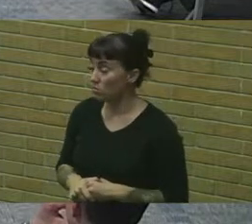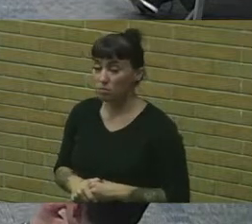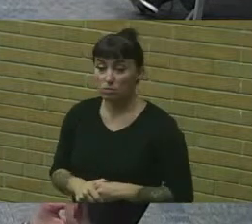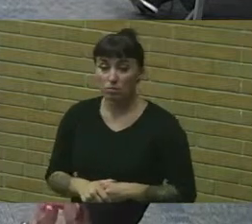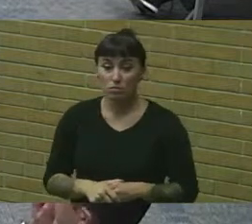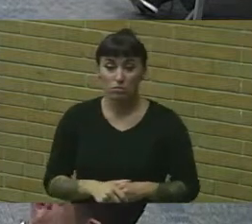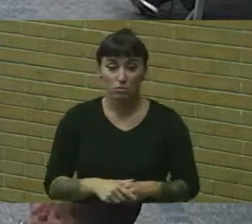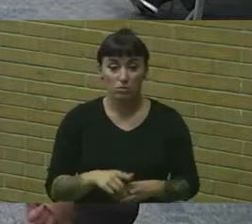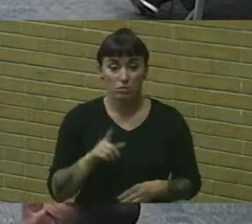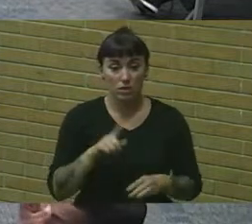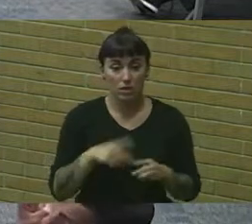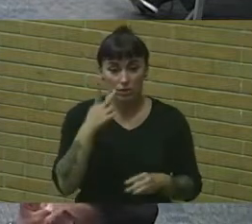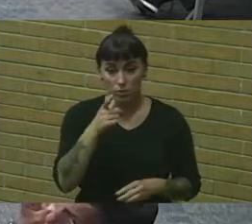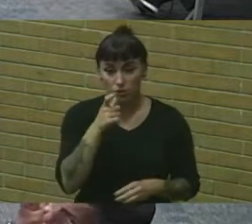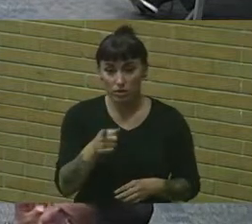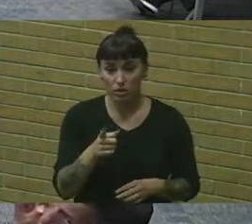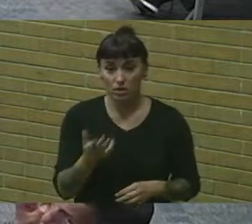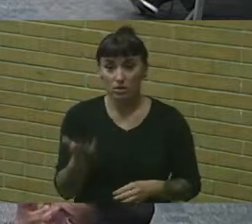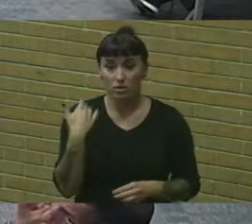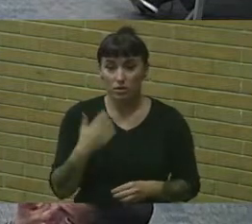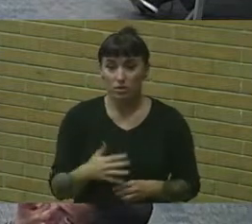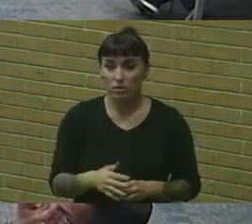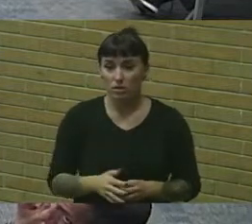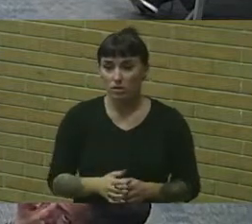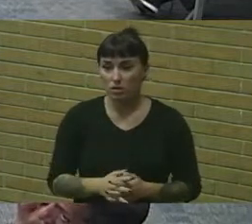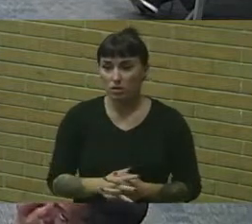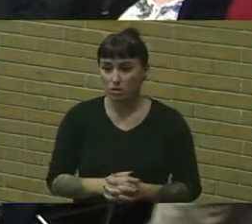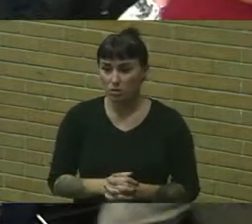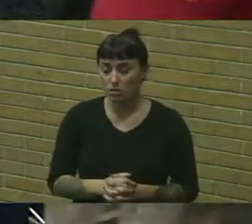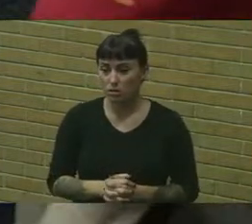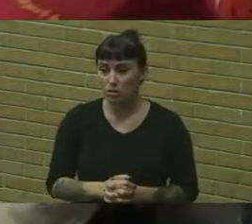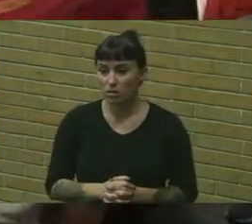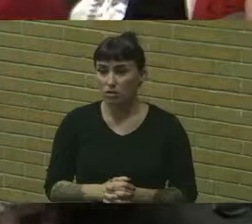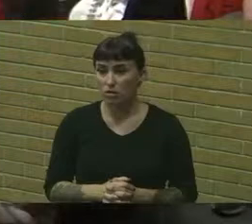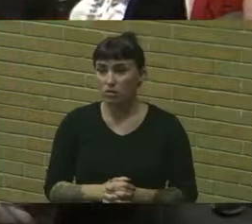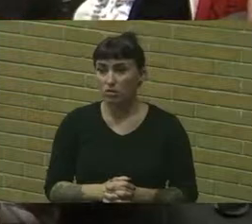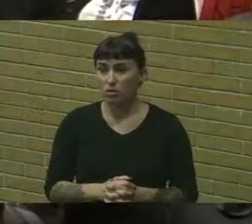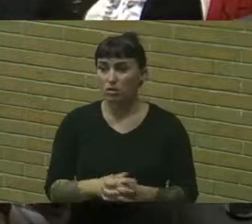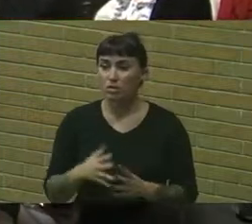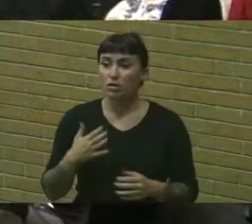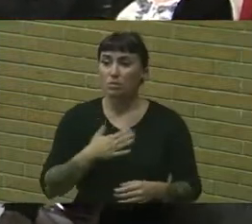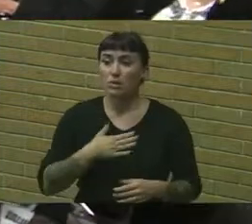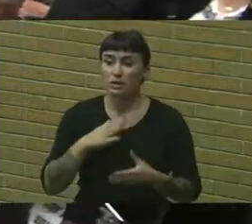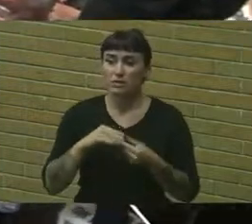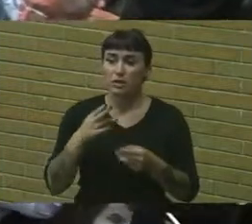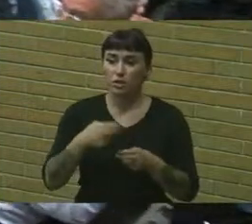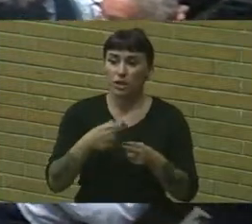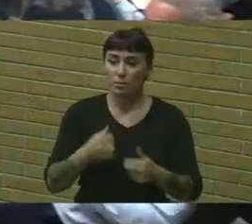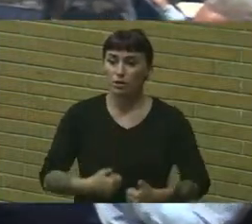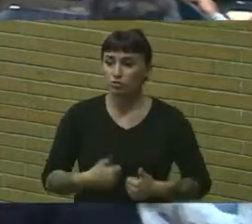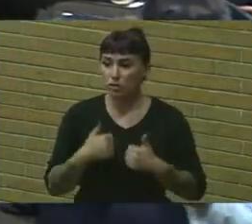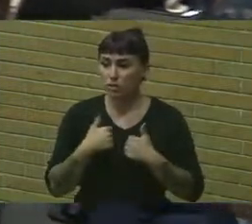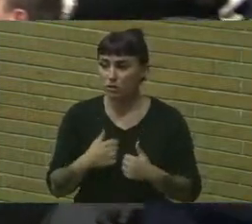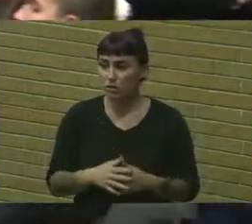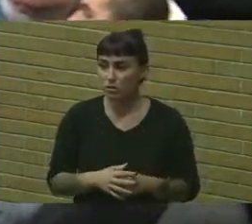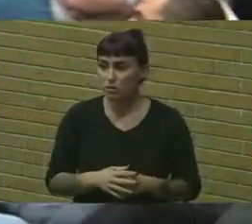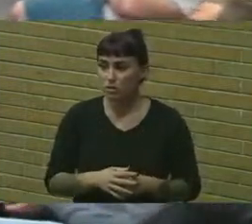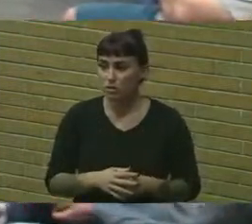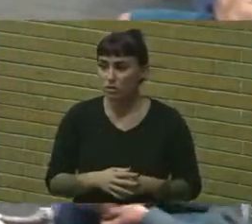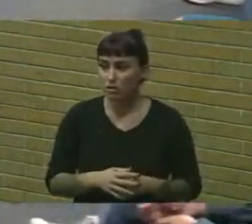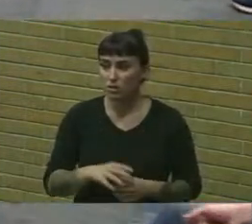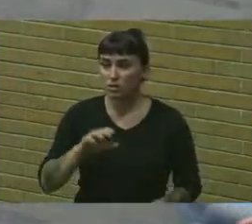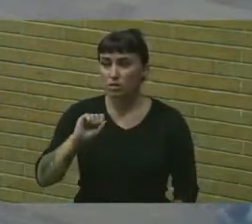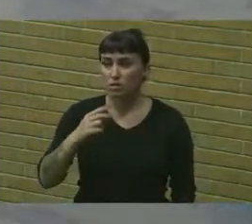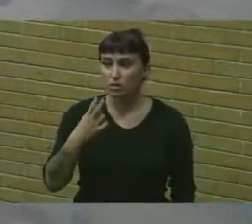Yes, sir. I can't see who that is in the back, but come on up. Okay, there you go. If you would please state your name and address. My name is